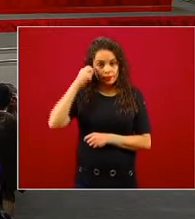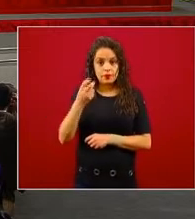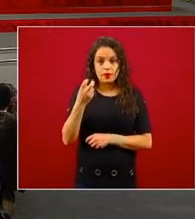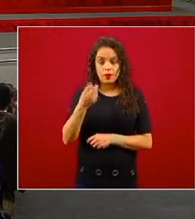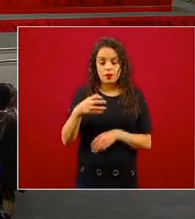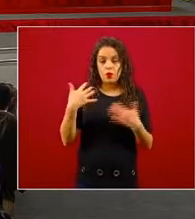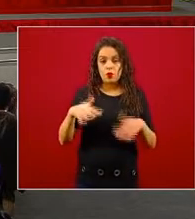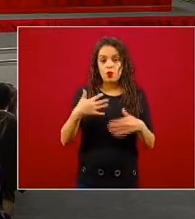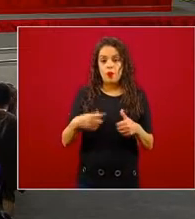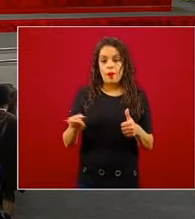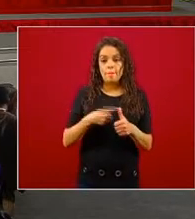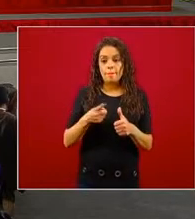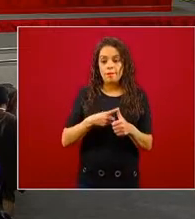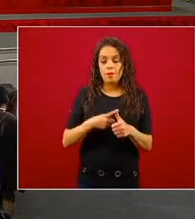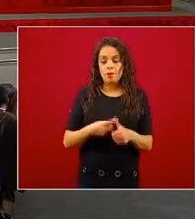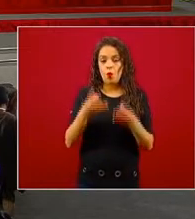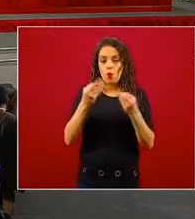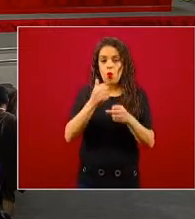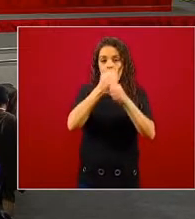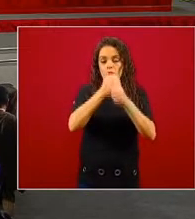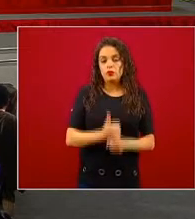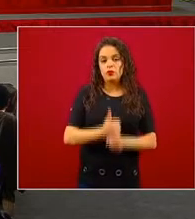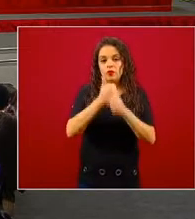situation of domestic workers